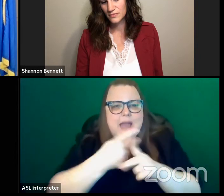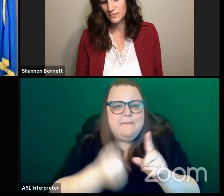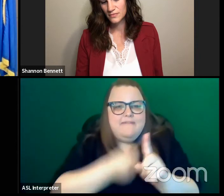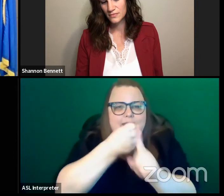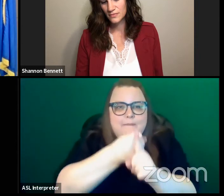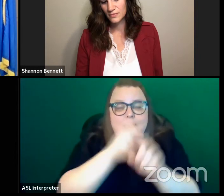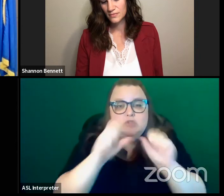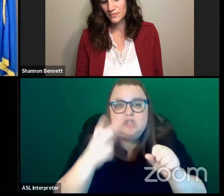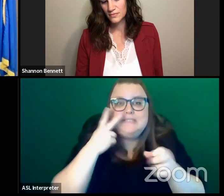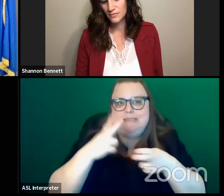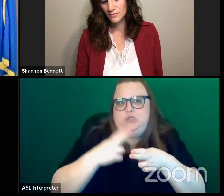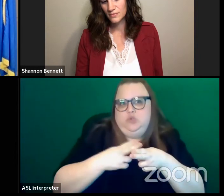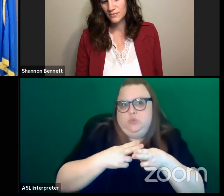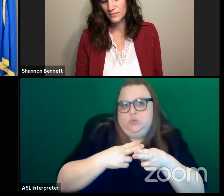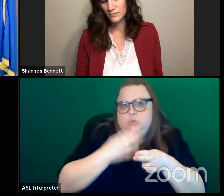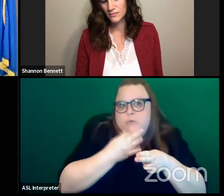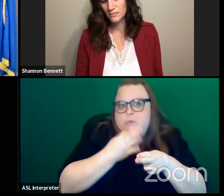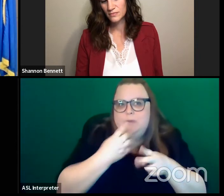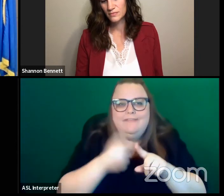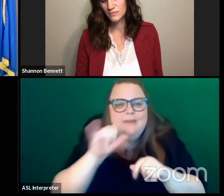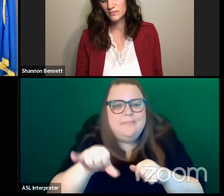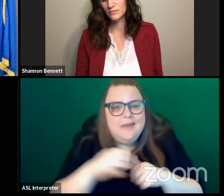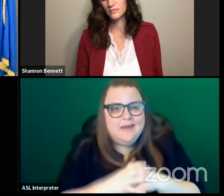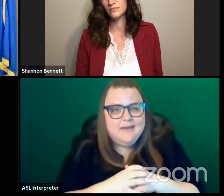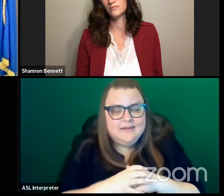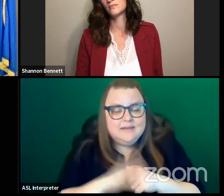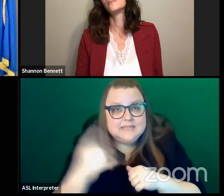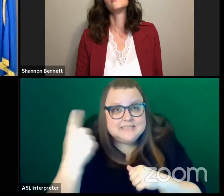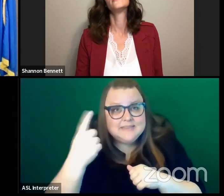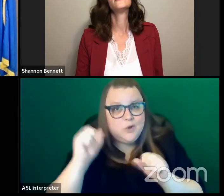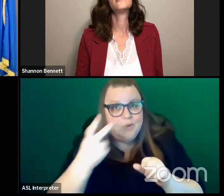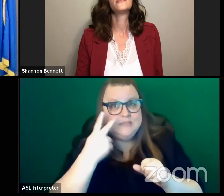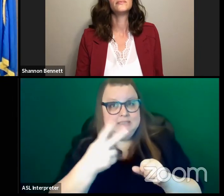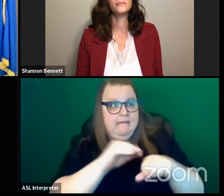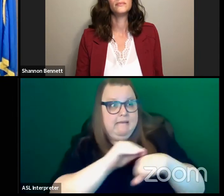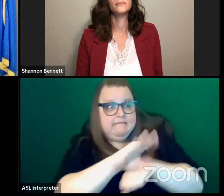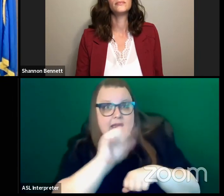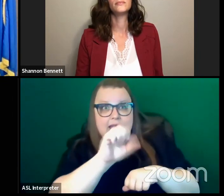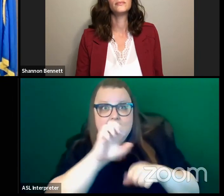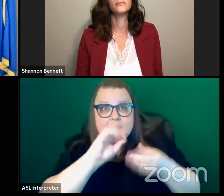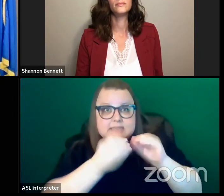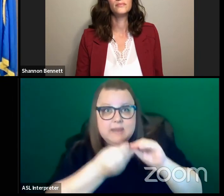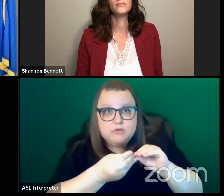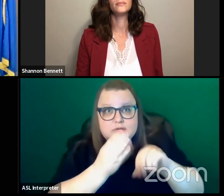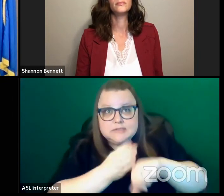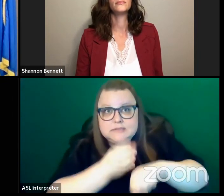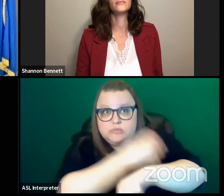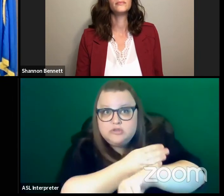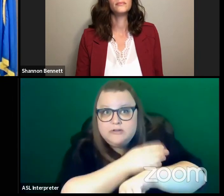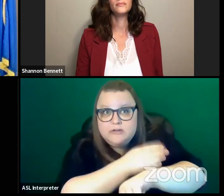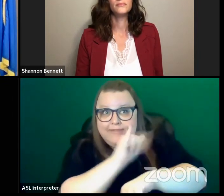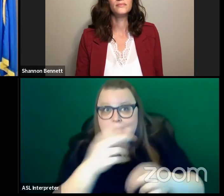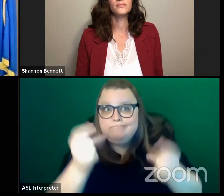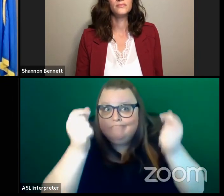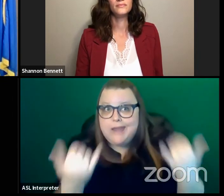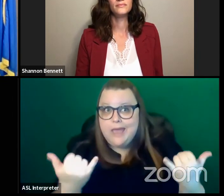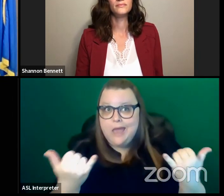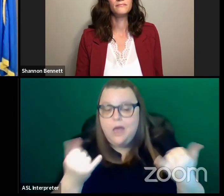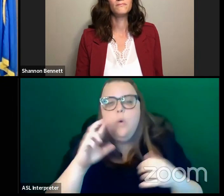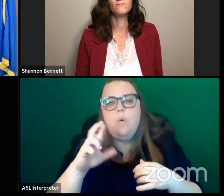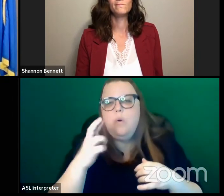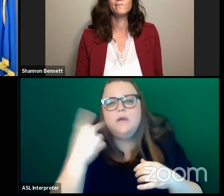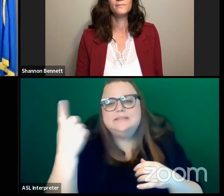short term from that. Is that something we could see affect case numbers or maybe improve case numbers fairly quickly, or is that something we're going to have to